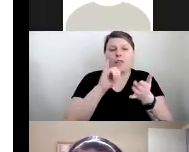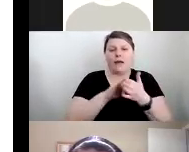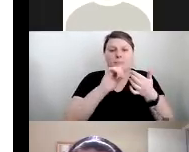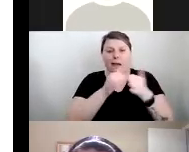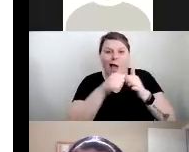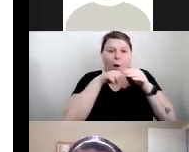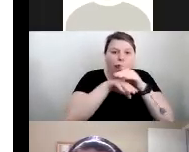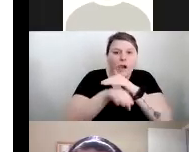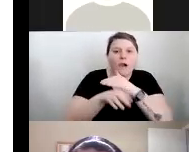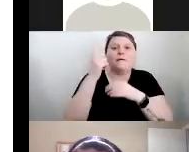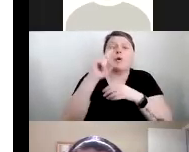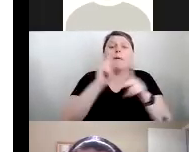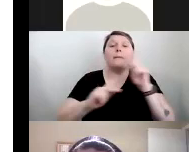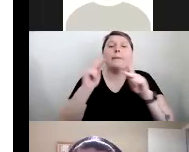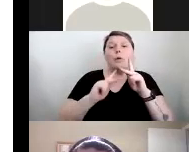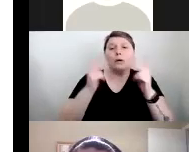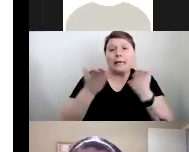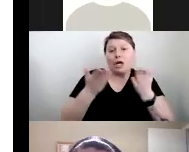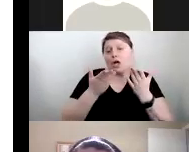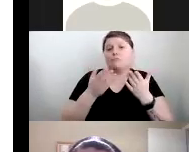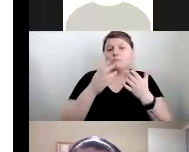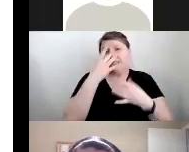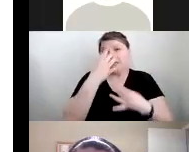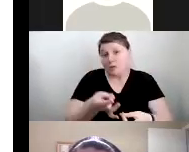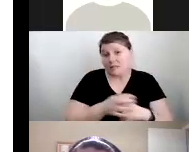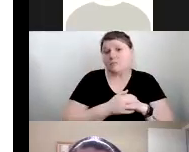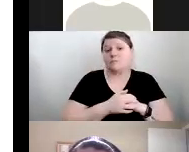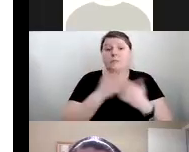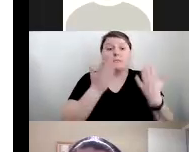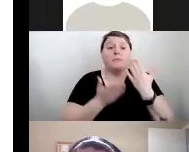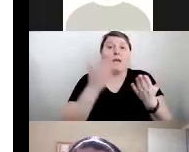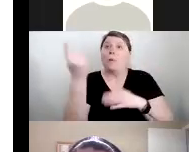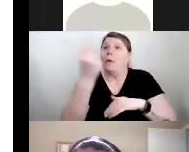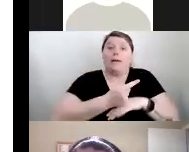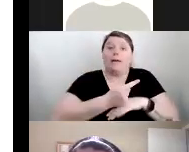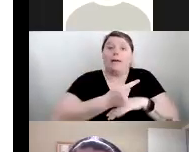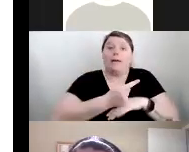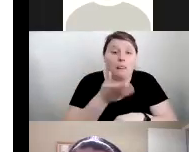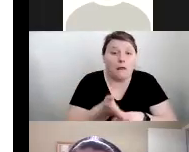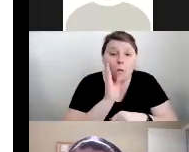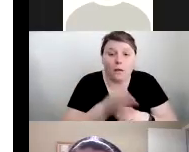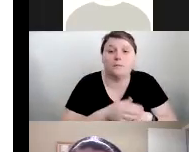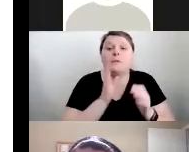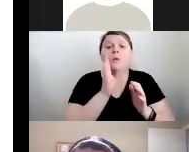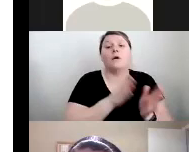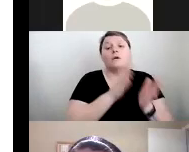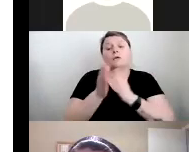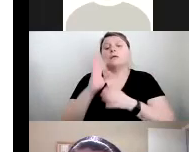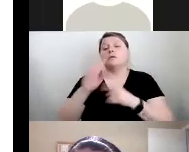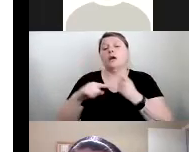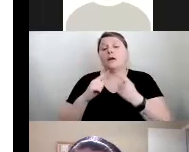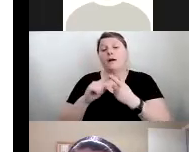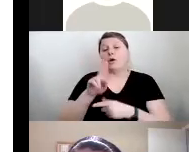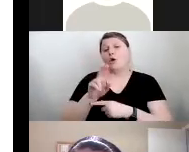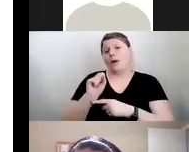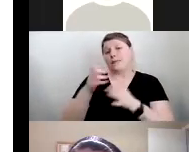those of you in the audience who are interested in perhaps ending up at the CDC one day. I'll talk a little bit about the U.S. Public Health